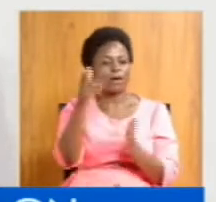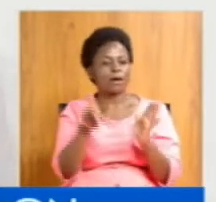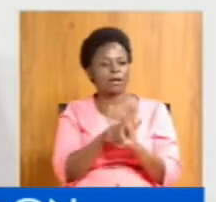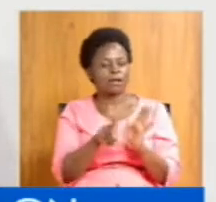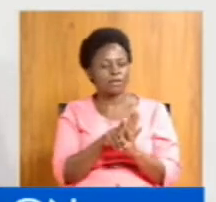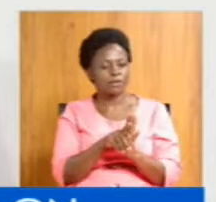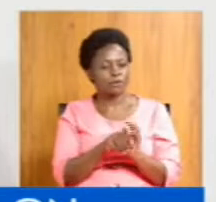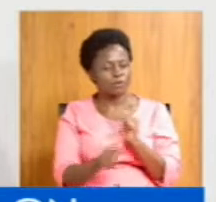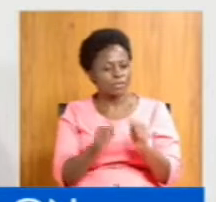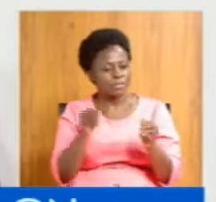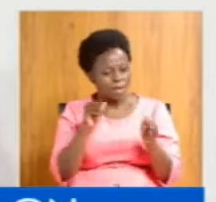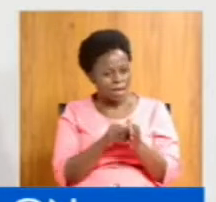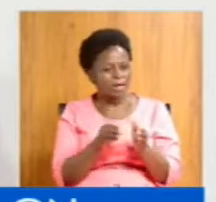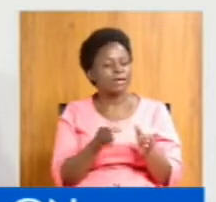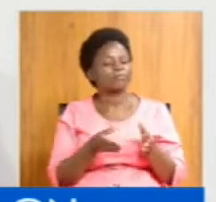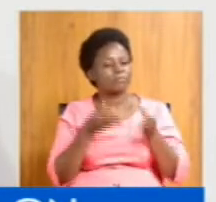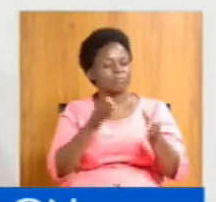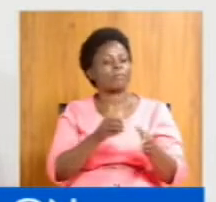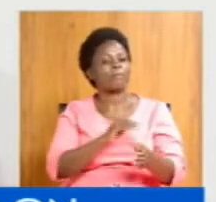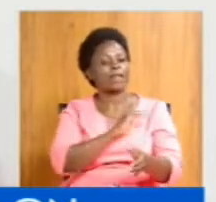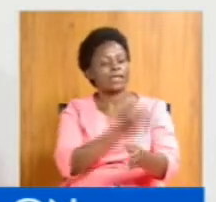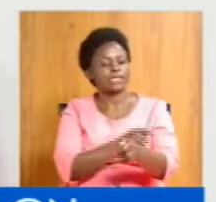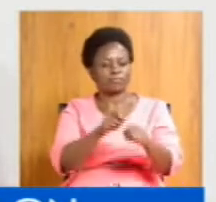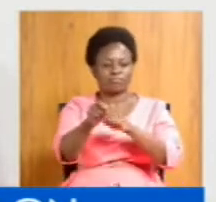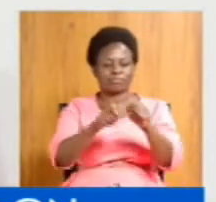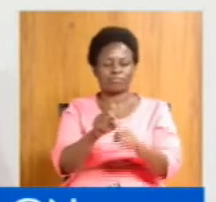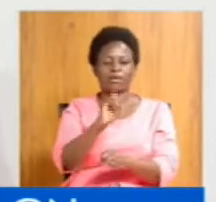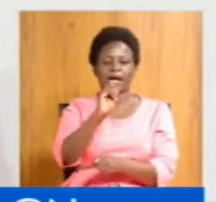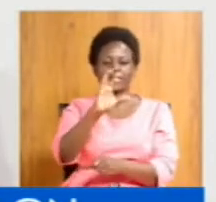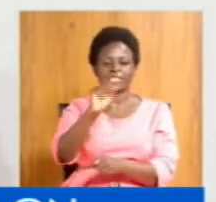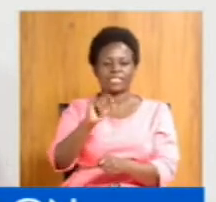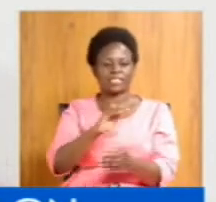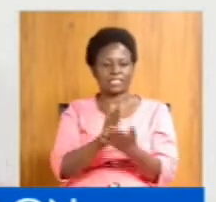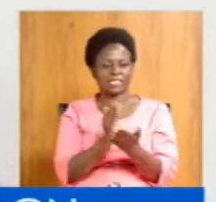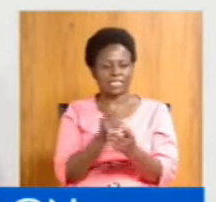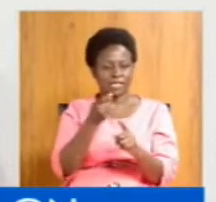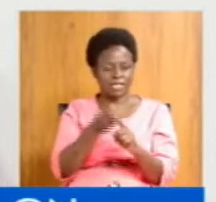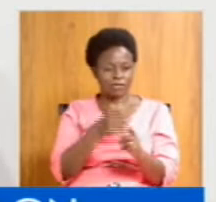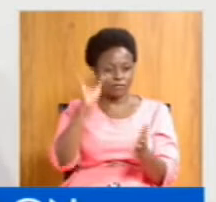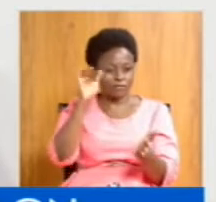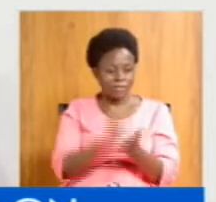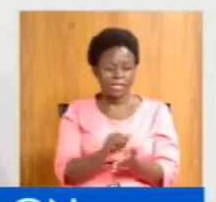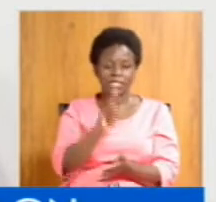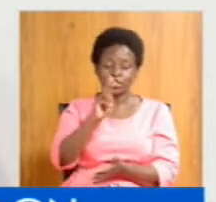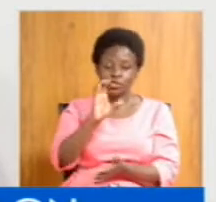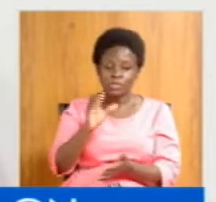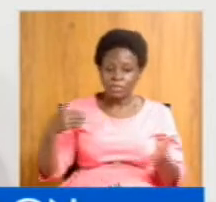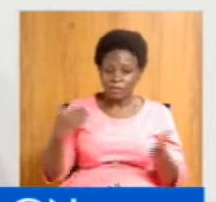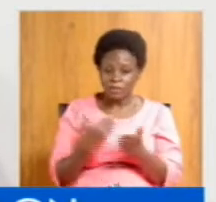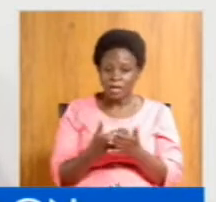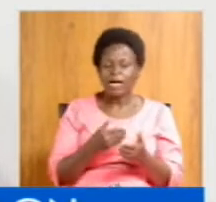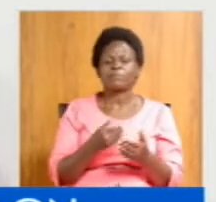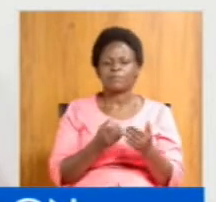that further reinforced UCC's mandate in regulating the ICT sector. And as a result of that, UCC has been